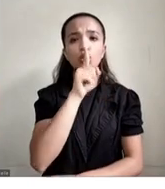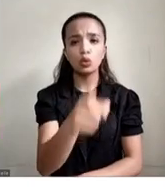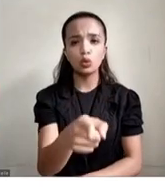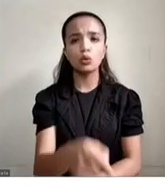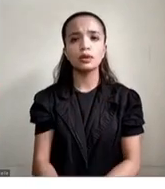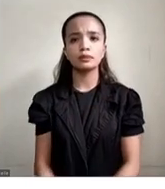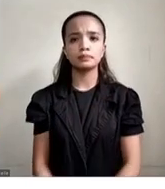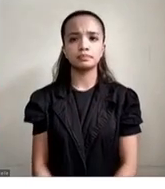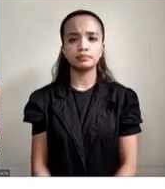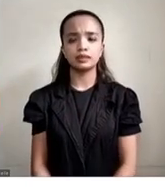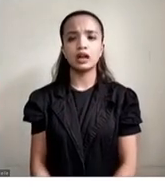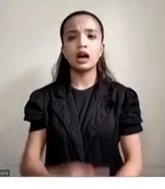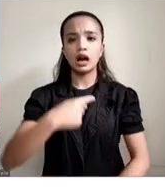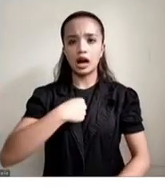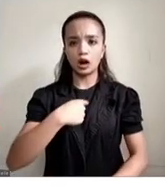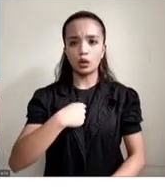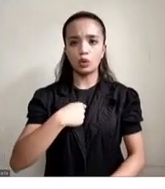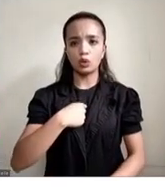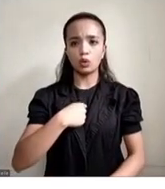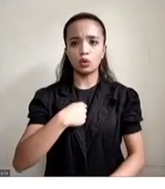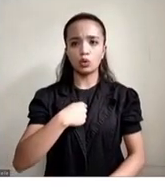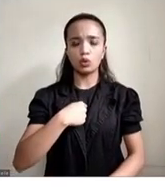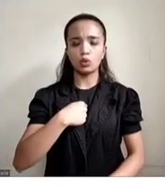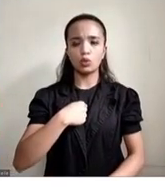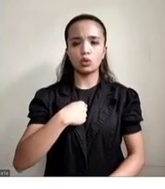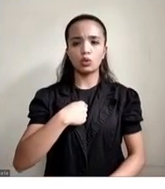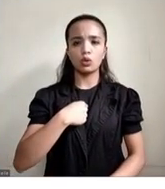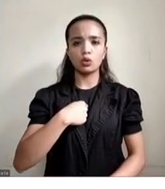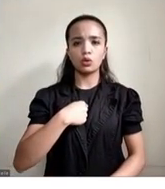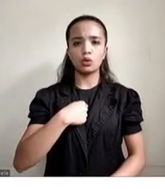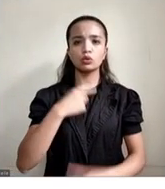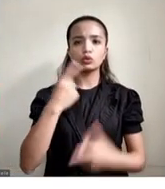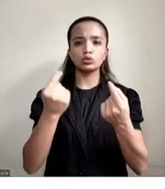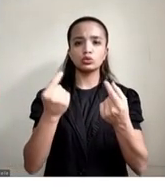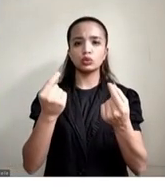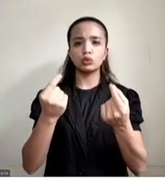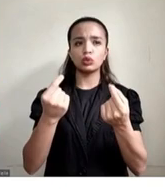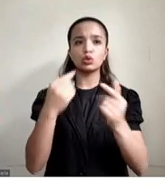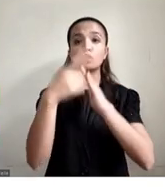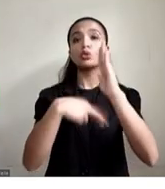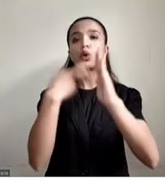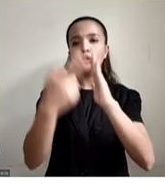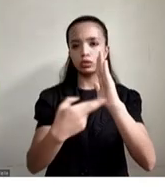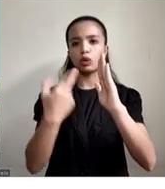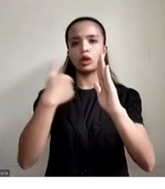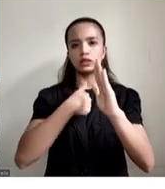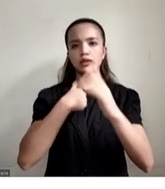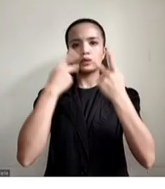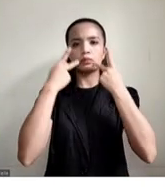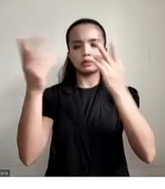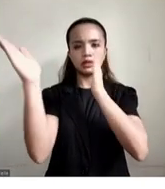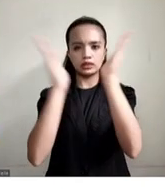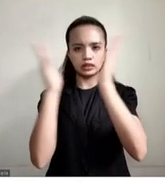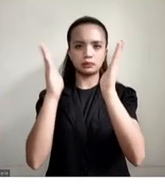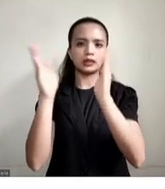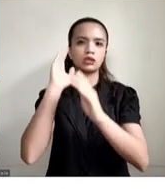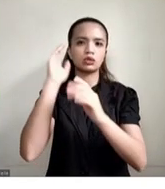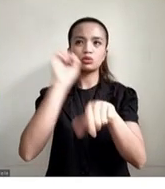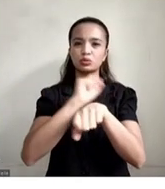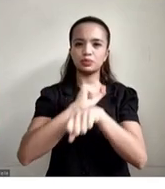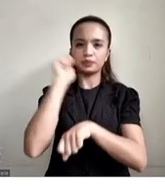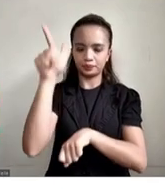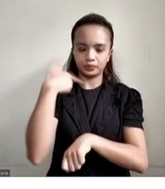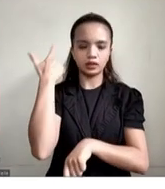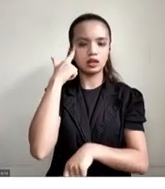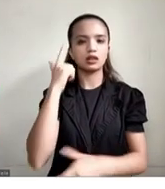na I'm doing my role as a public servant. Did you also see it as somehow